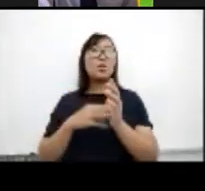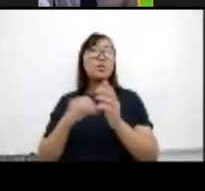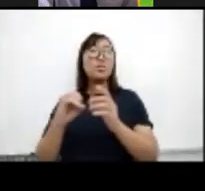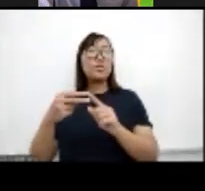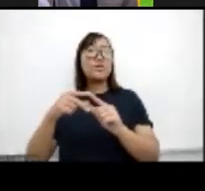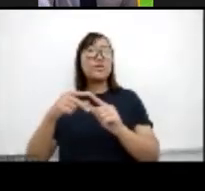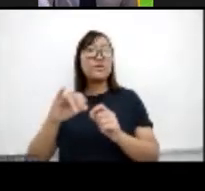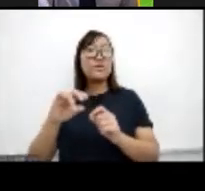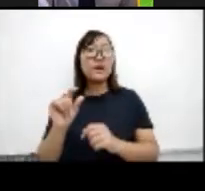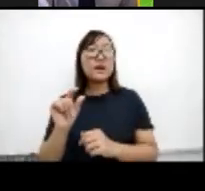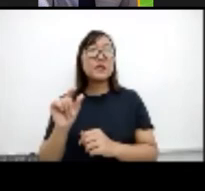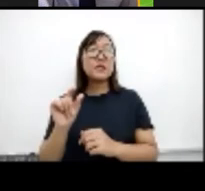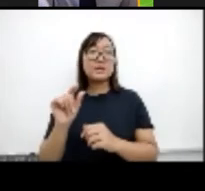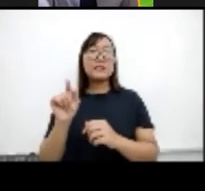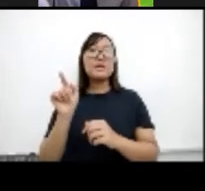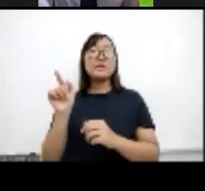facial